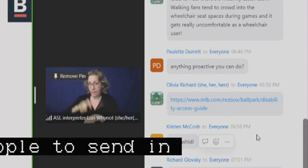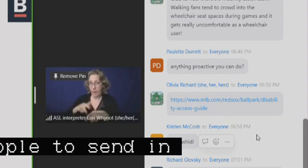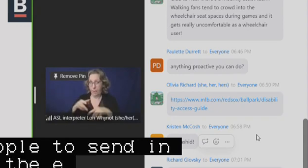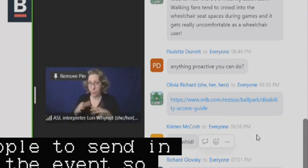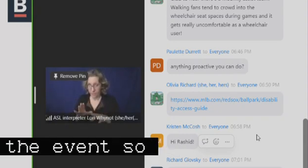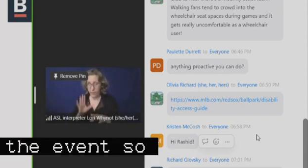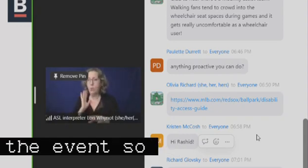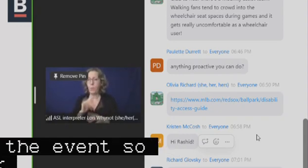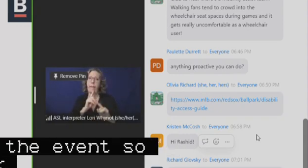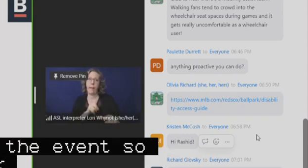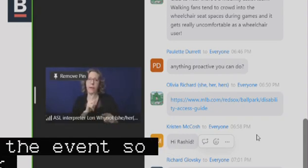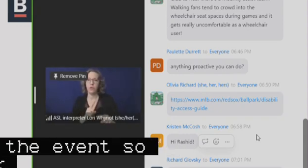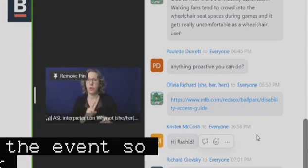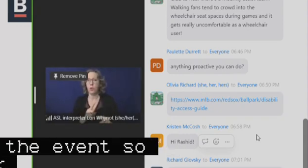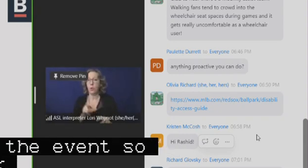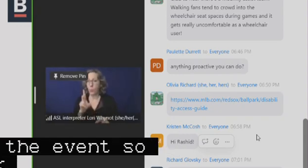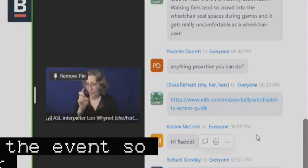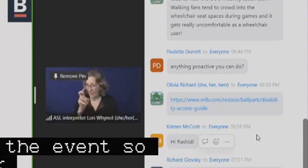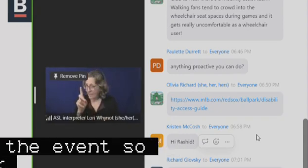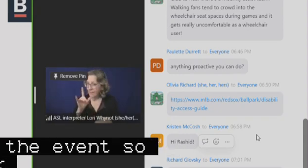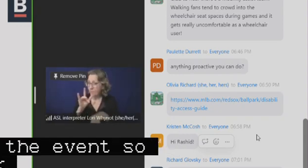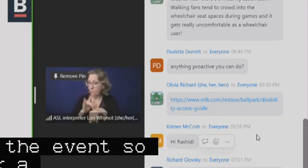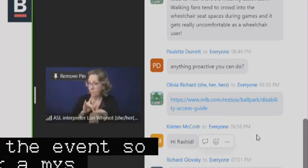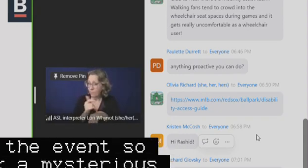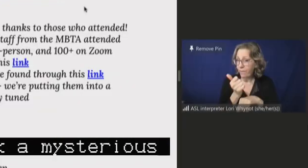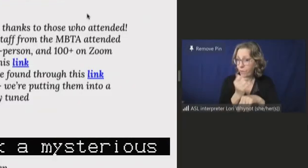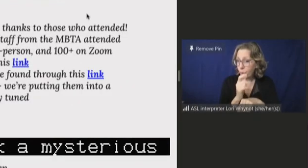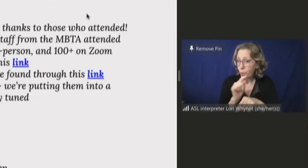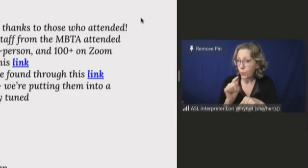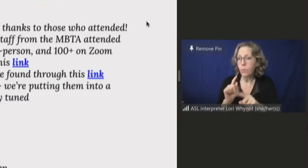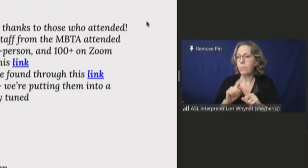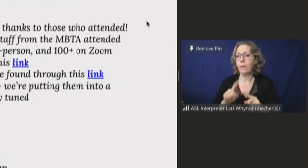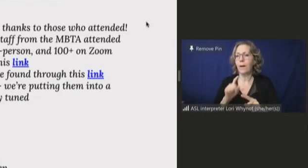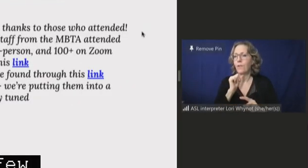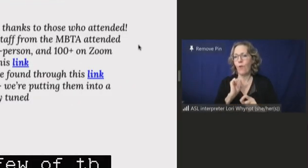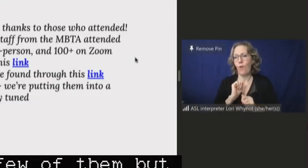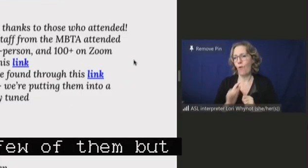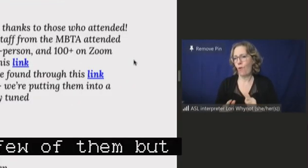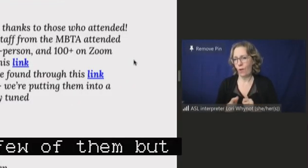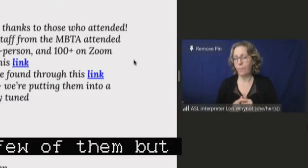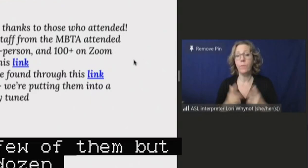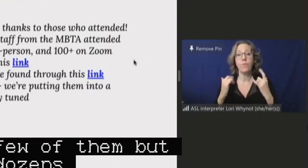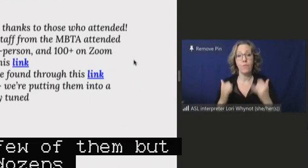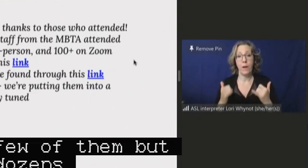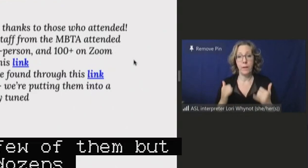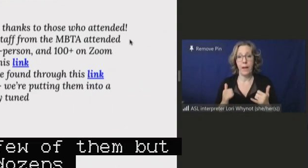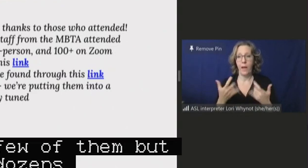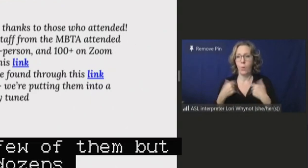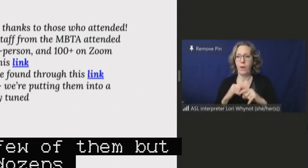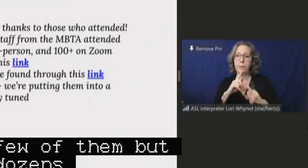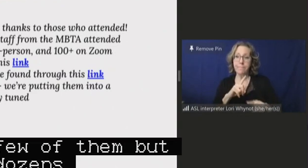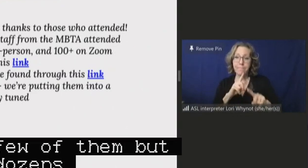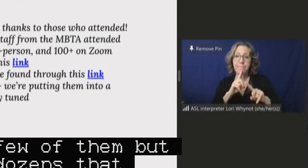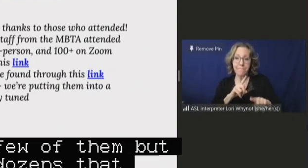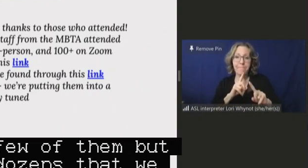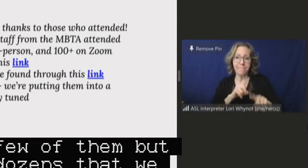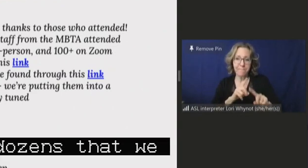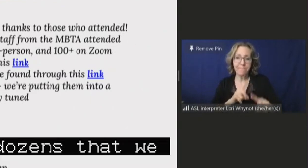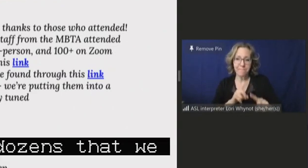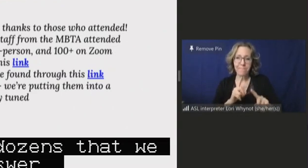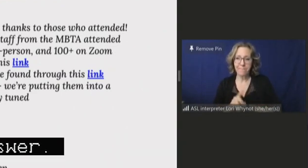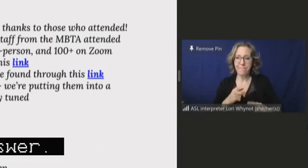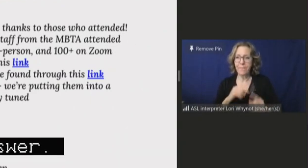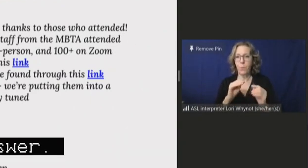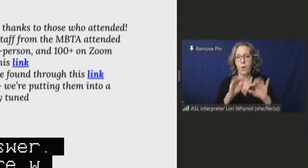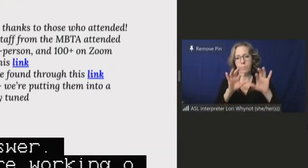there are dozens that we didn't get to answer. So right now we're working on getting the answers to all those questions. We're putting them into a document, and